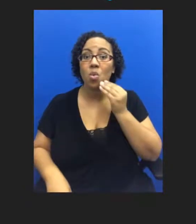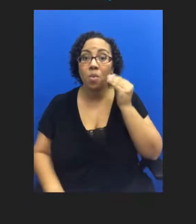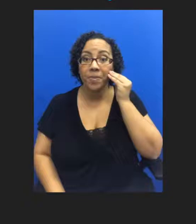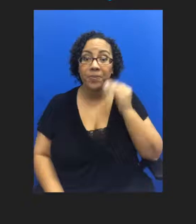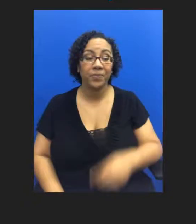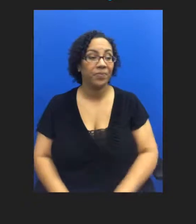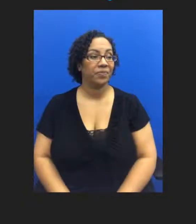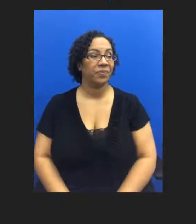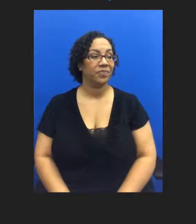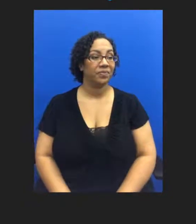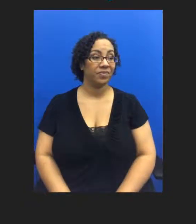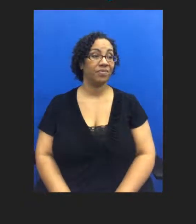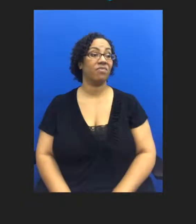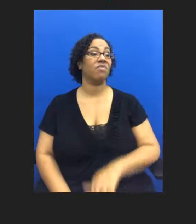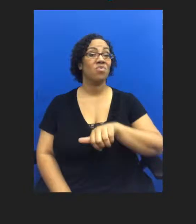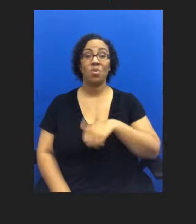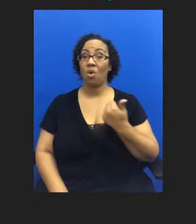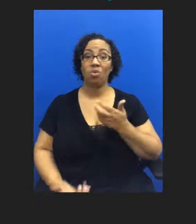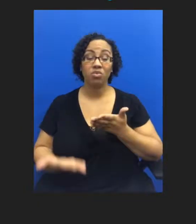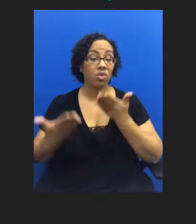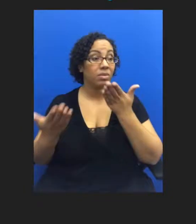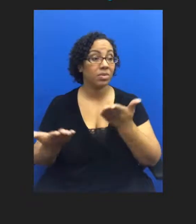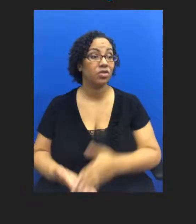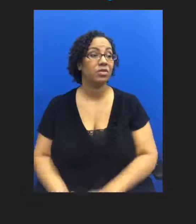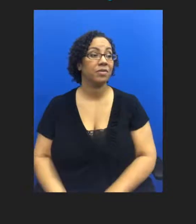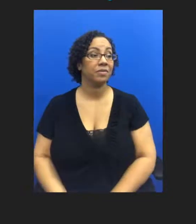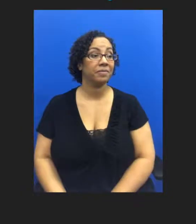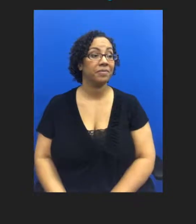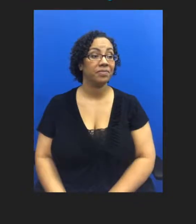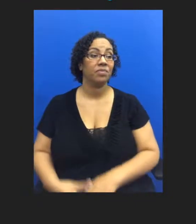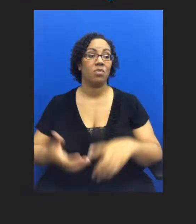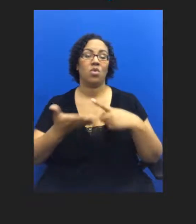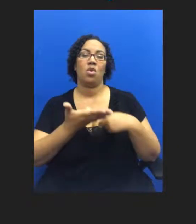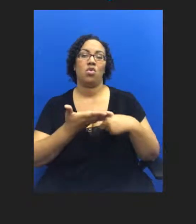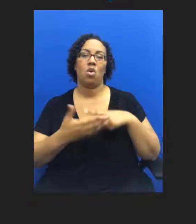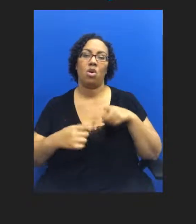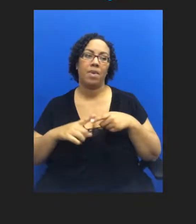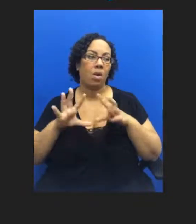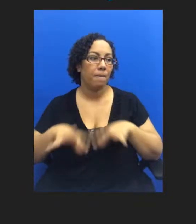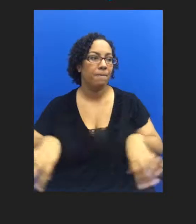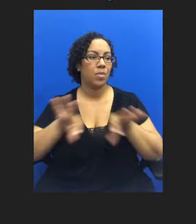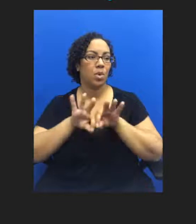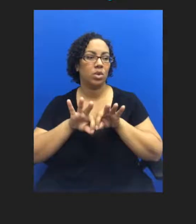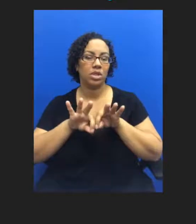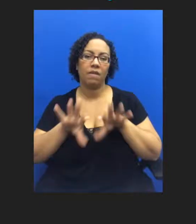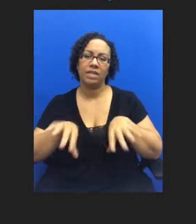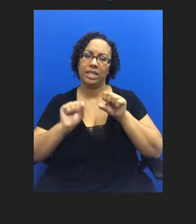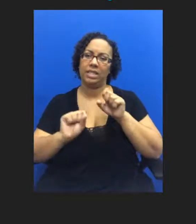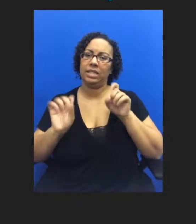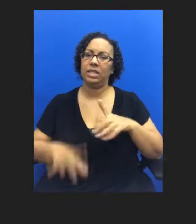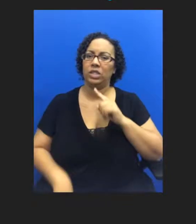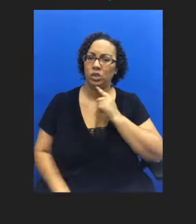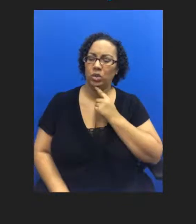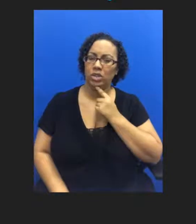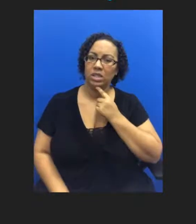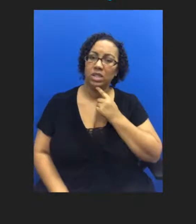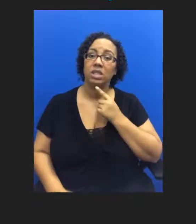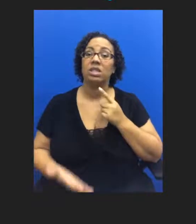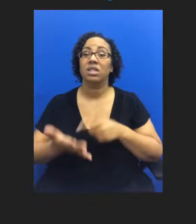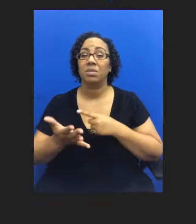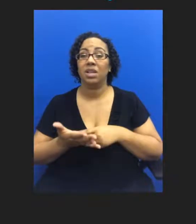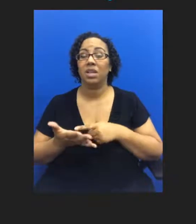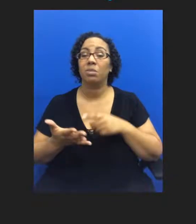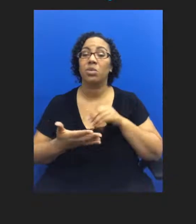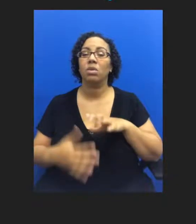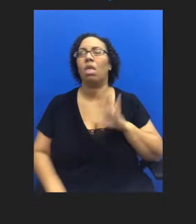areas. Make reading an important value in your home. Another recommendation includes talking with your child